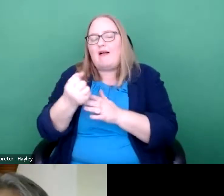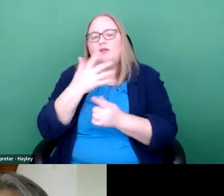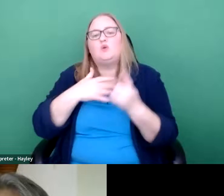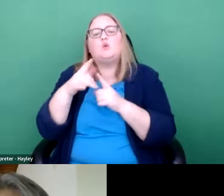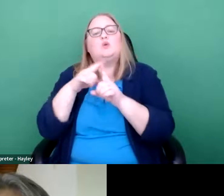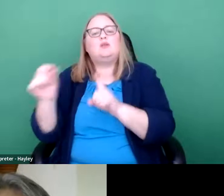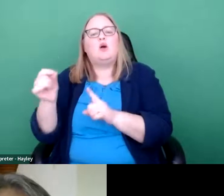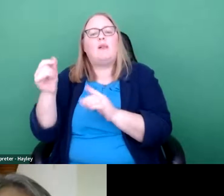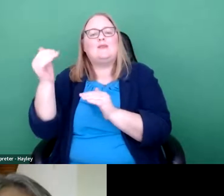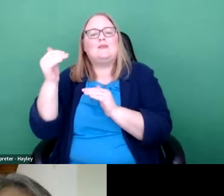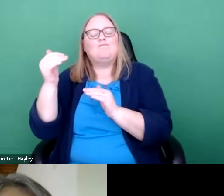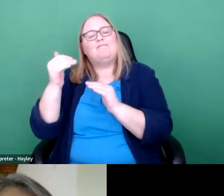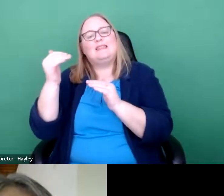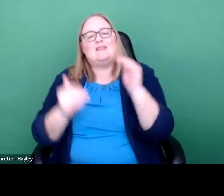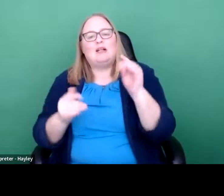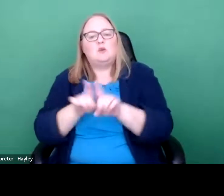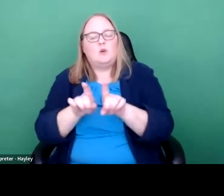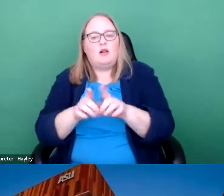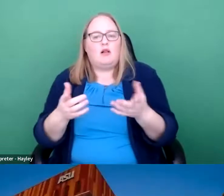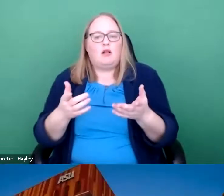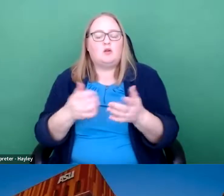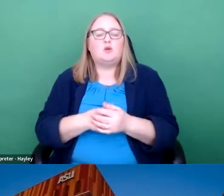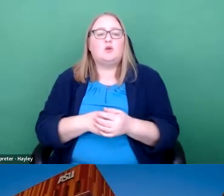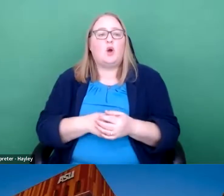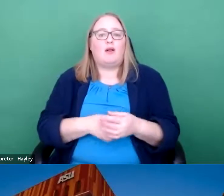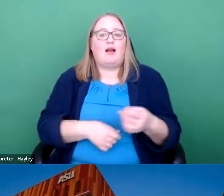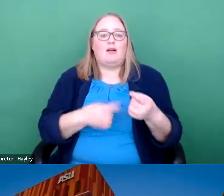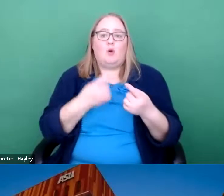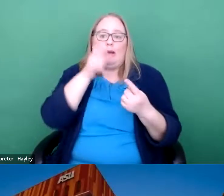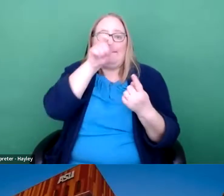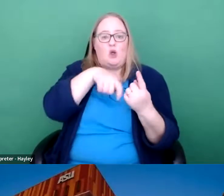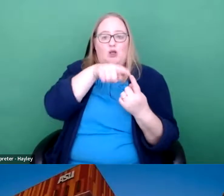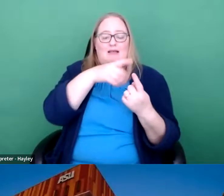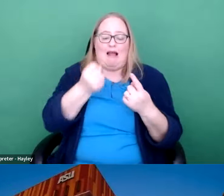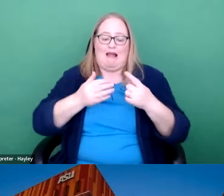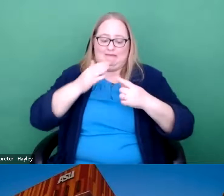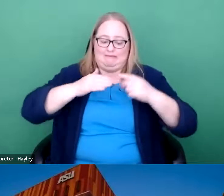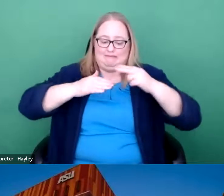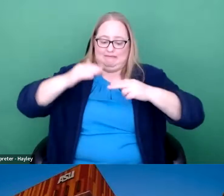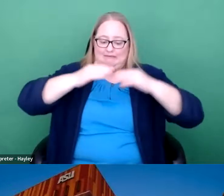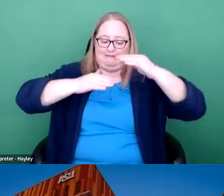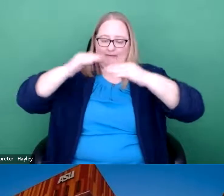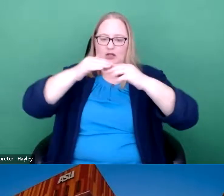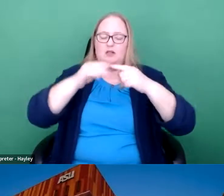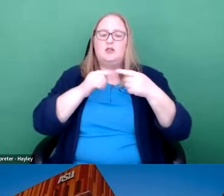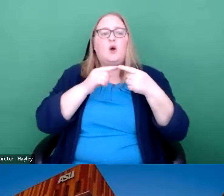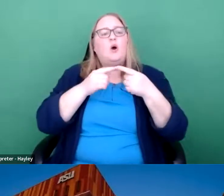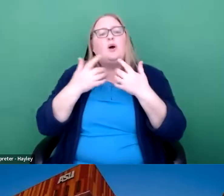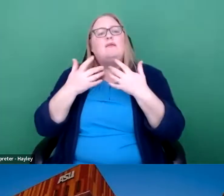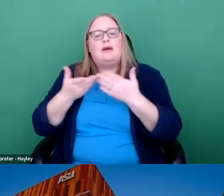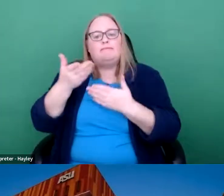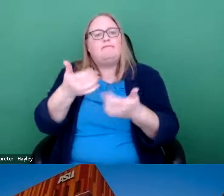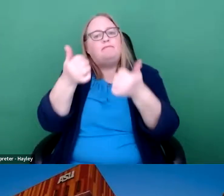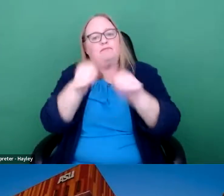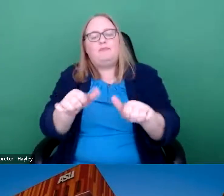disadvantages, and that therefore just solving one piece of the puzzle, just having a technical kind of intervention on access is